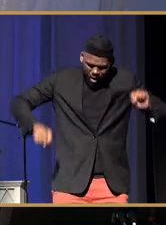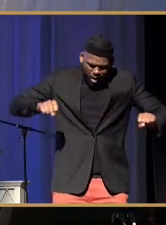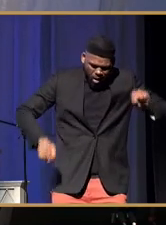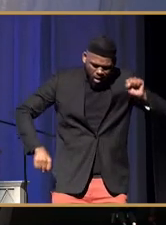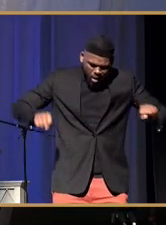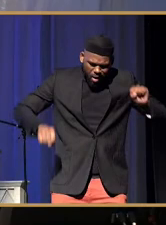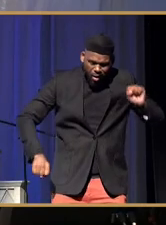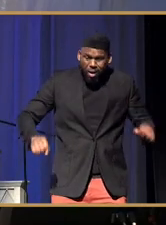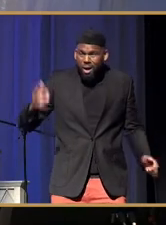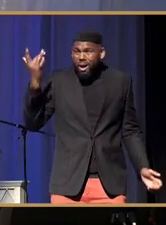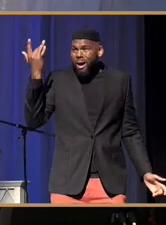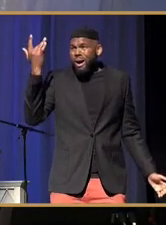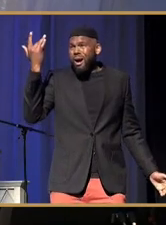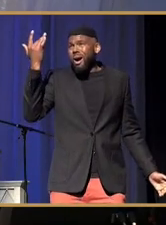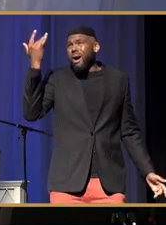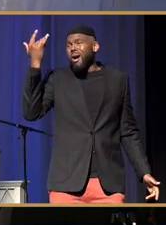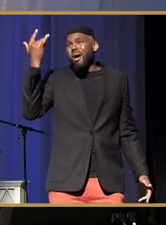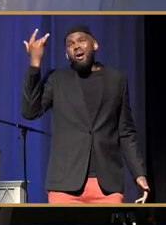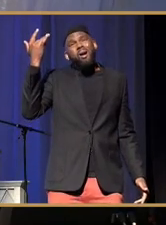doubt,